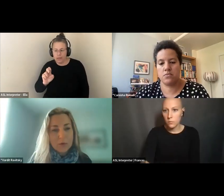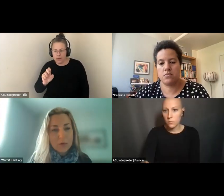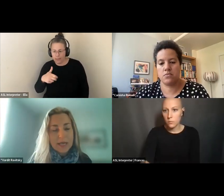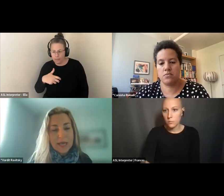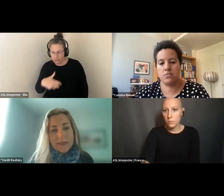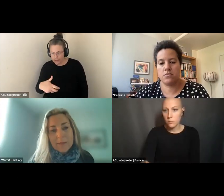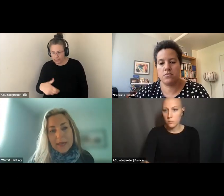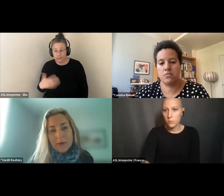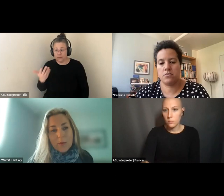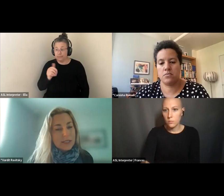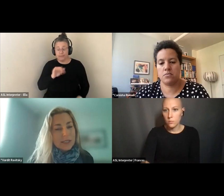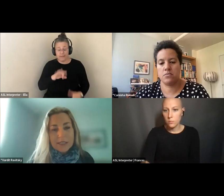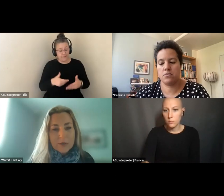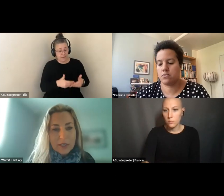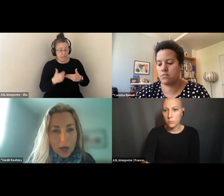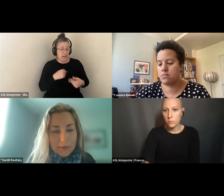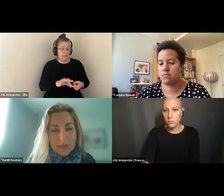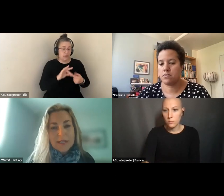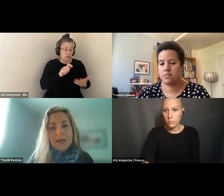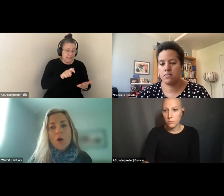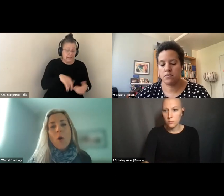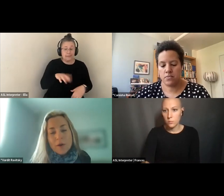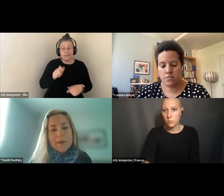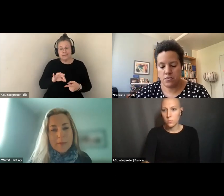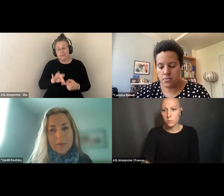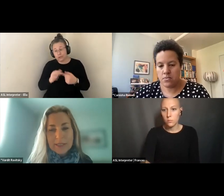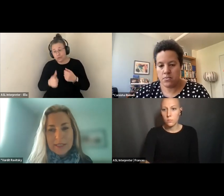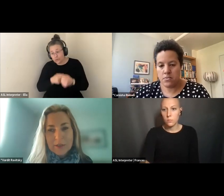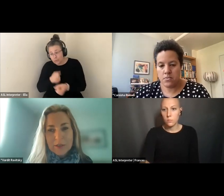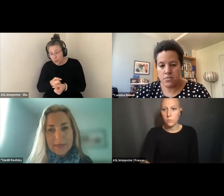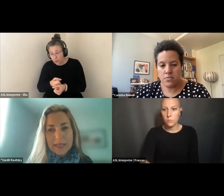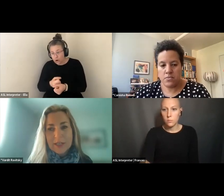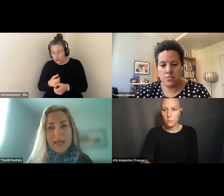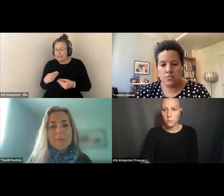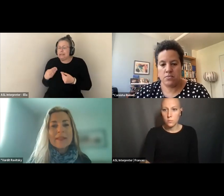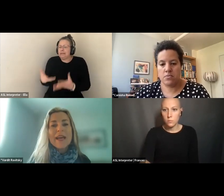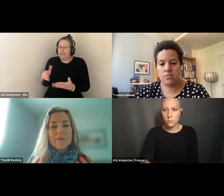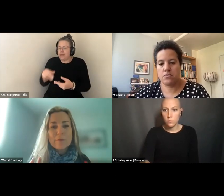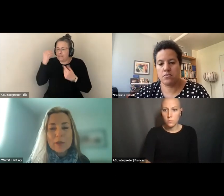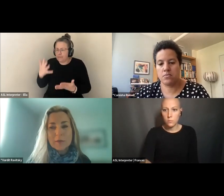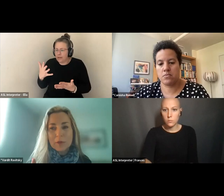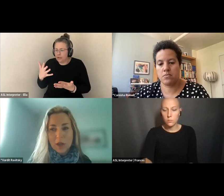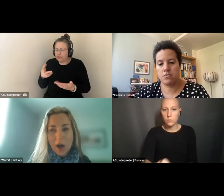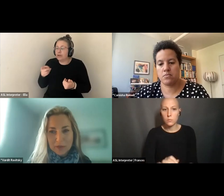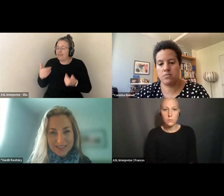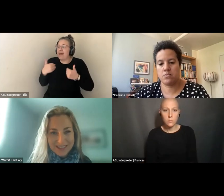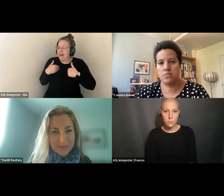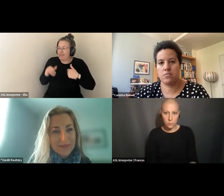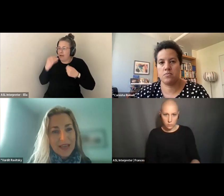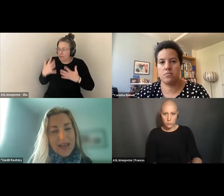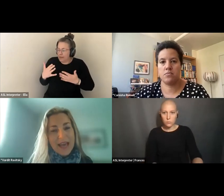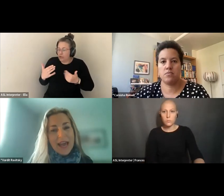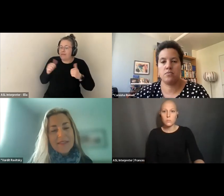special supports. They may want to consider adoption, or they may want to consider termination, but they have multiple